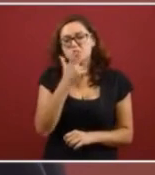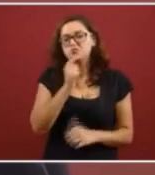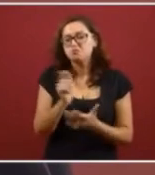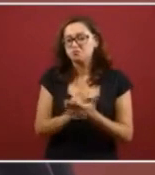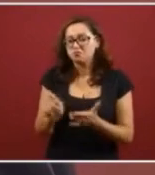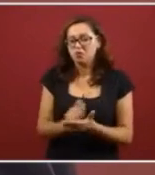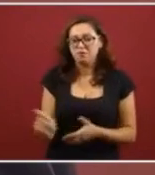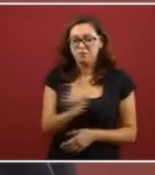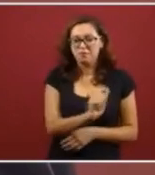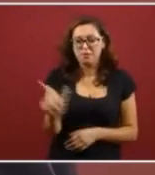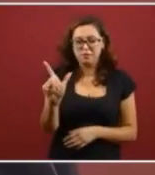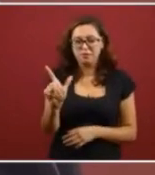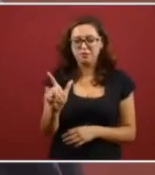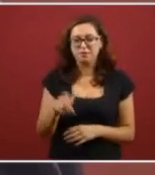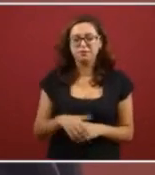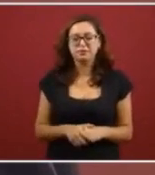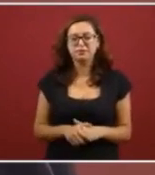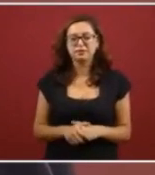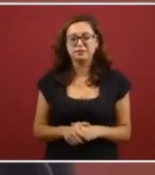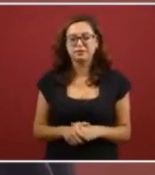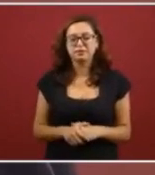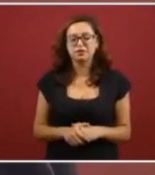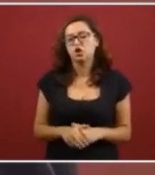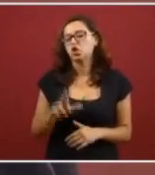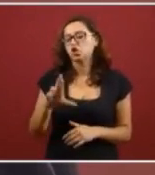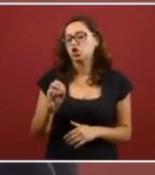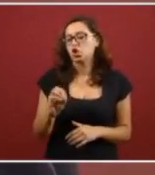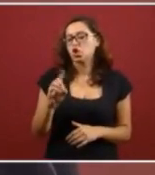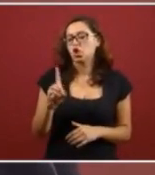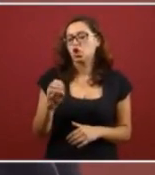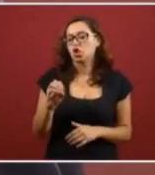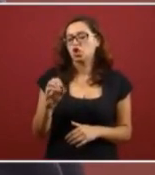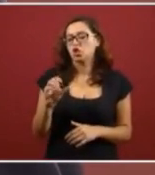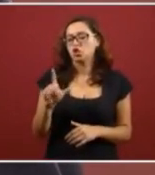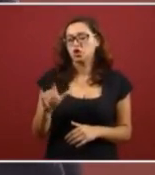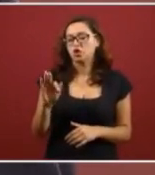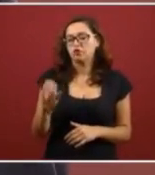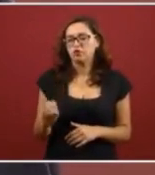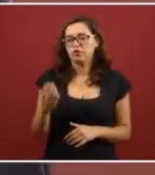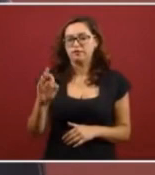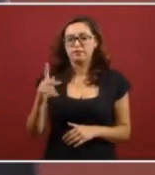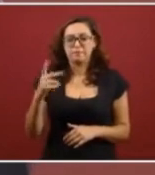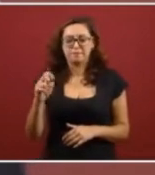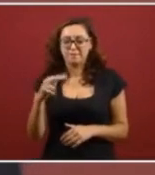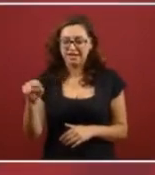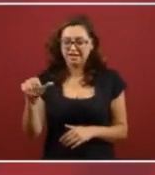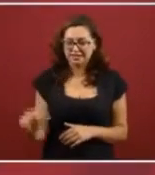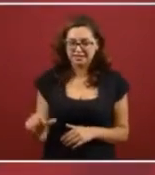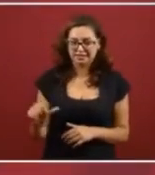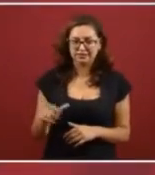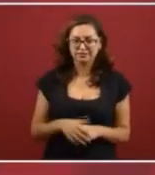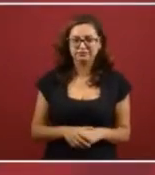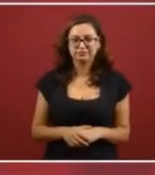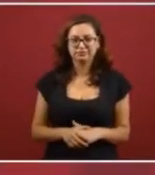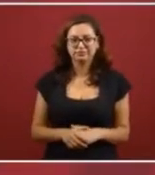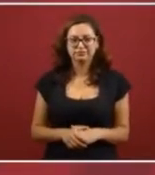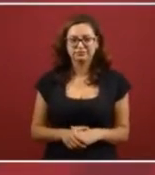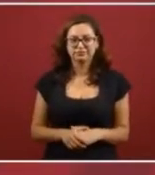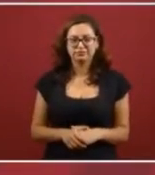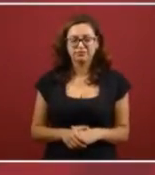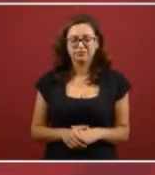extraordinary writer, Rodolfo Fepeña, que tenía that had